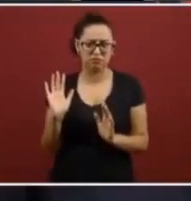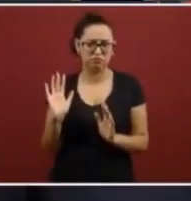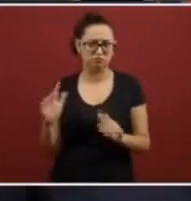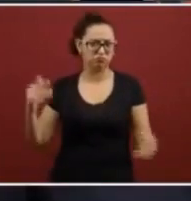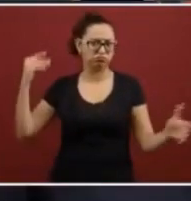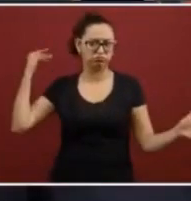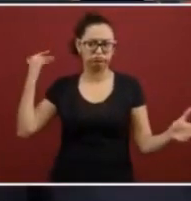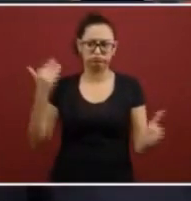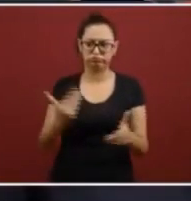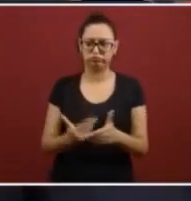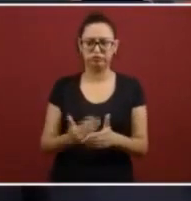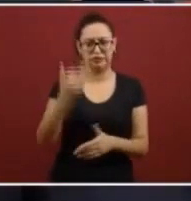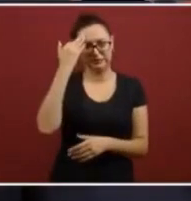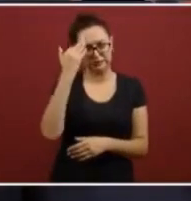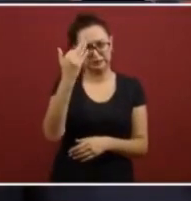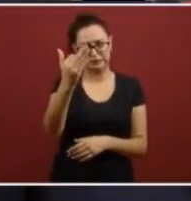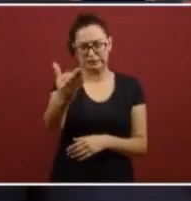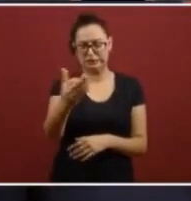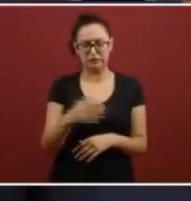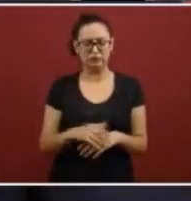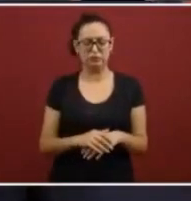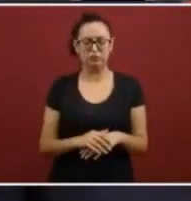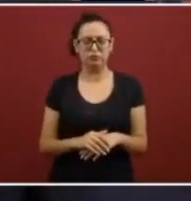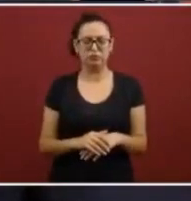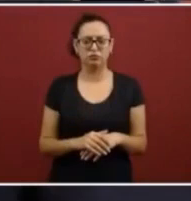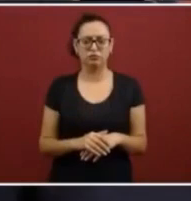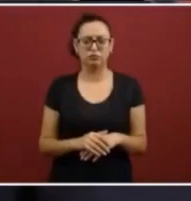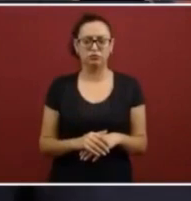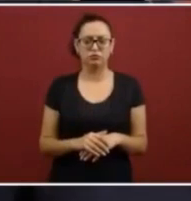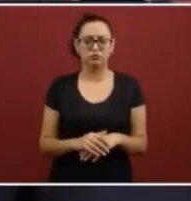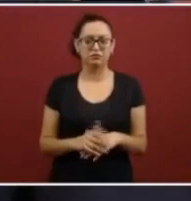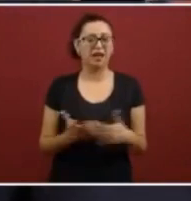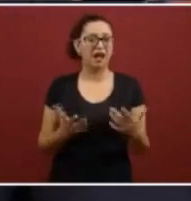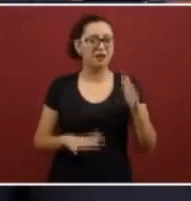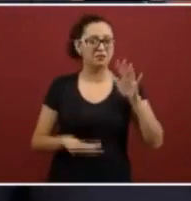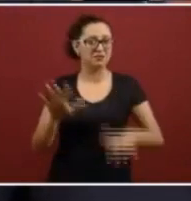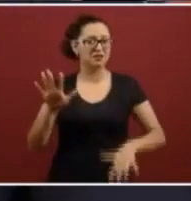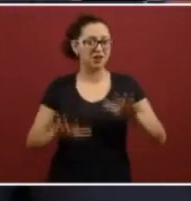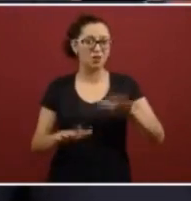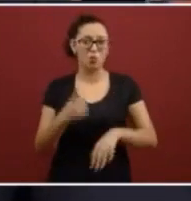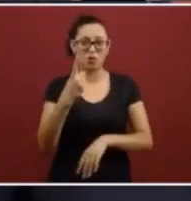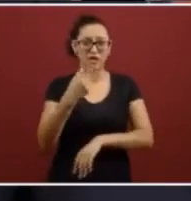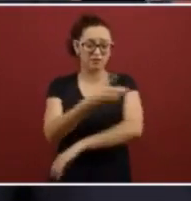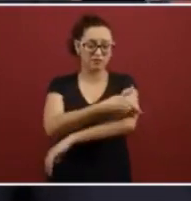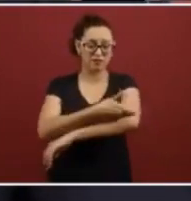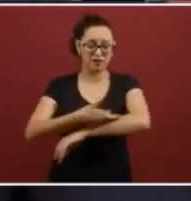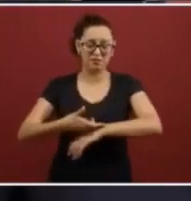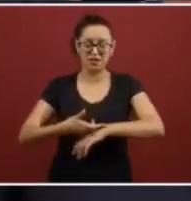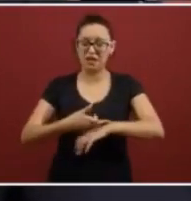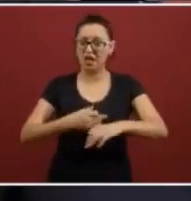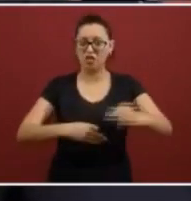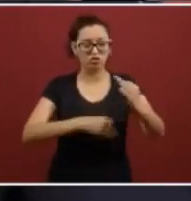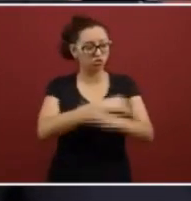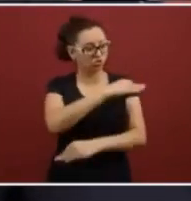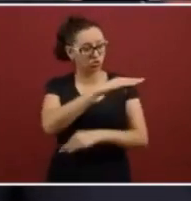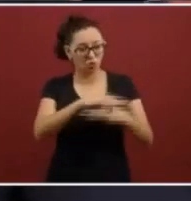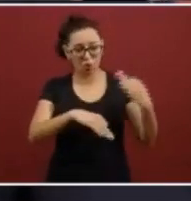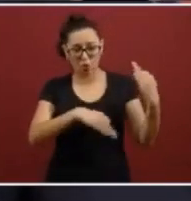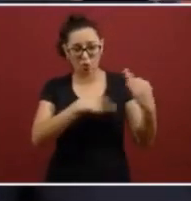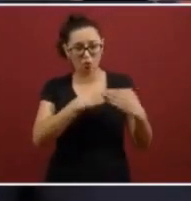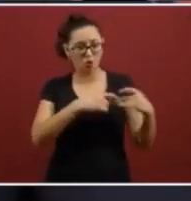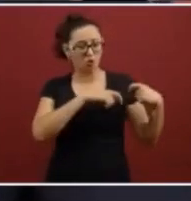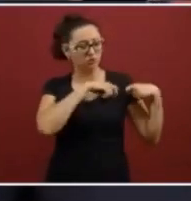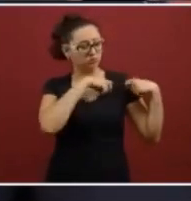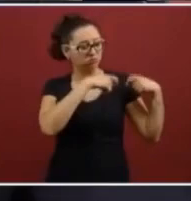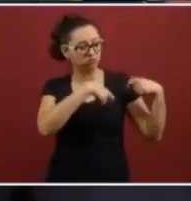been durante mucho existing tiempo. many years, Hay familias and there's families que that viven live de